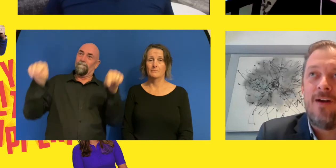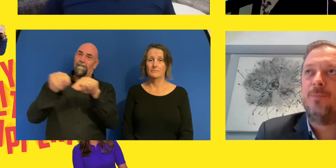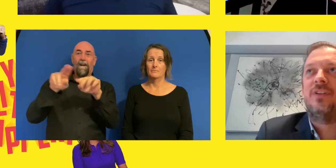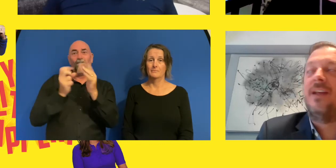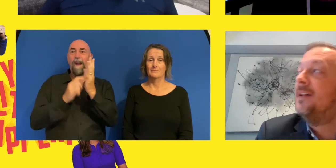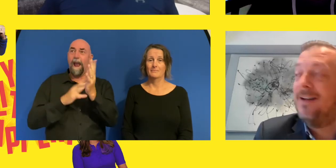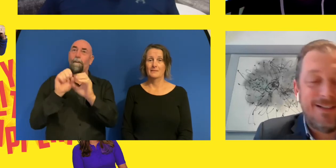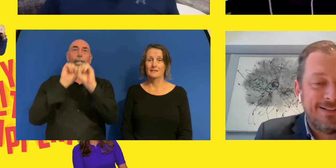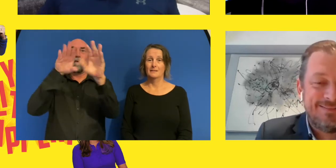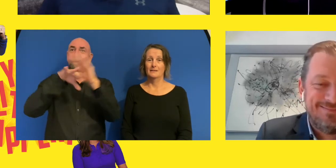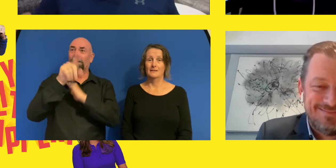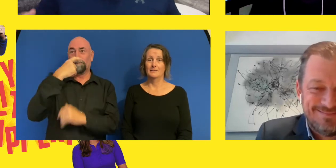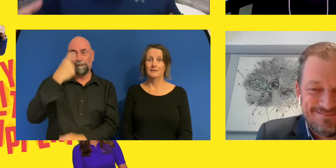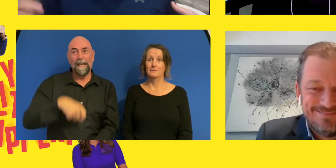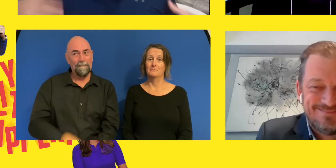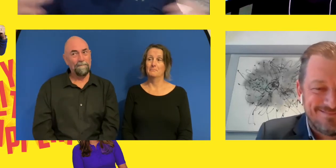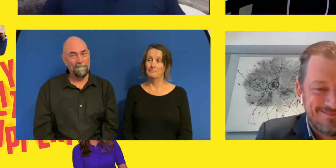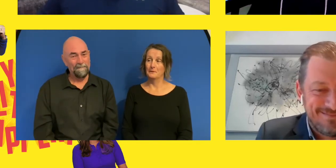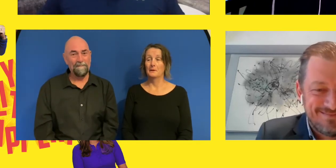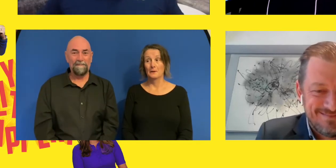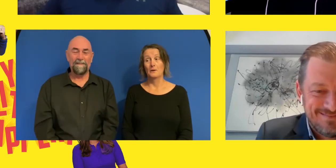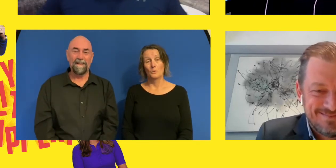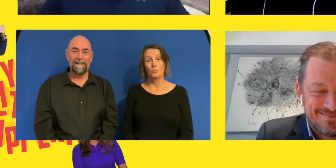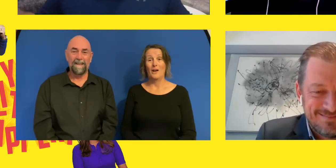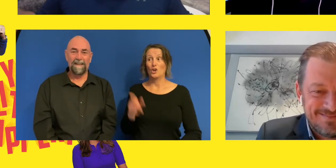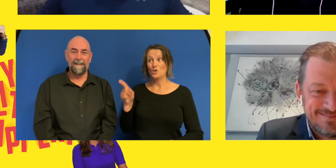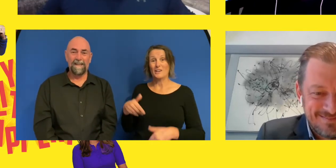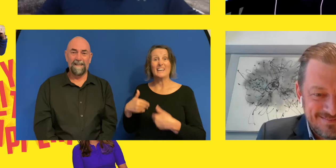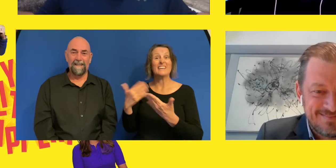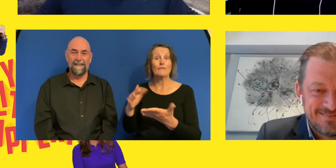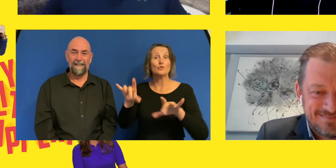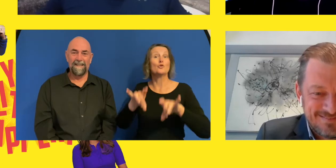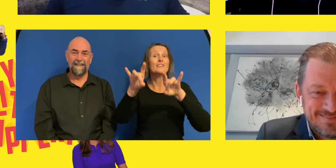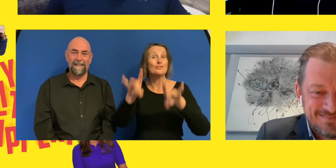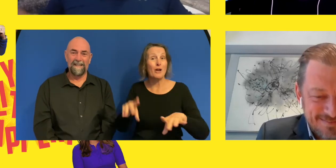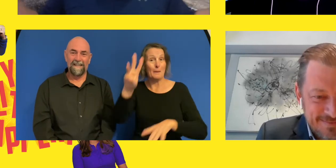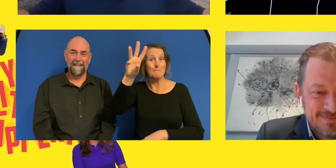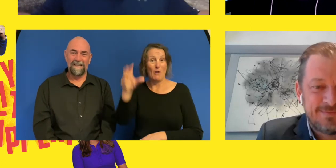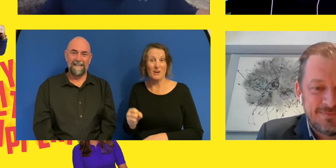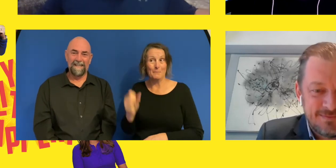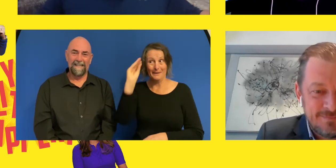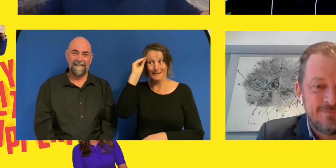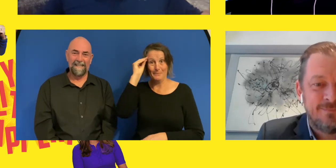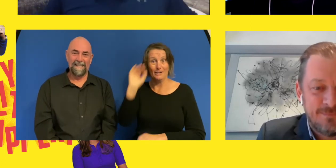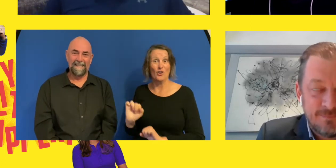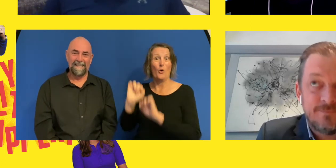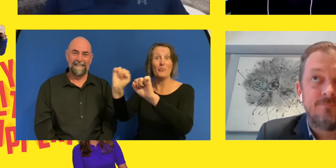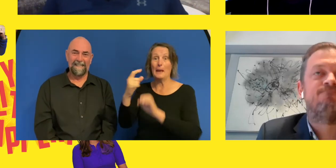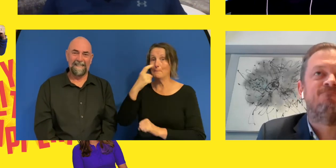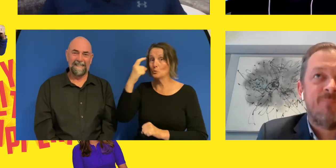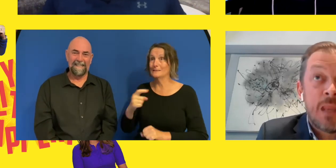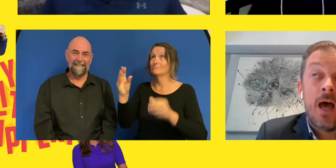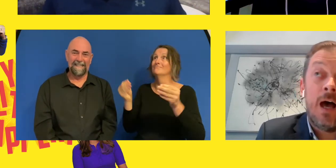you're not wearing them tonight. I'm going to donate them to the International Paralympic Committee so they can be framed in a hallway somewhere.